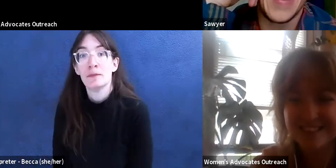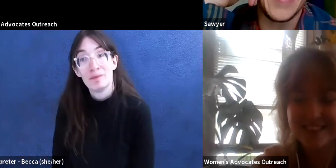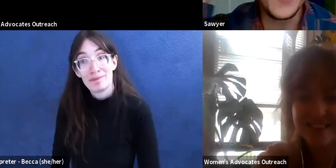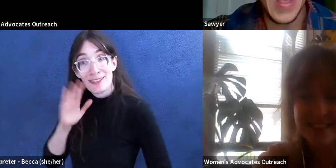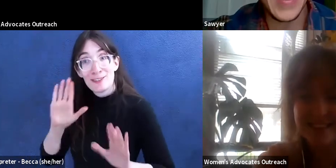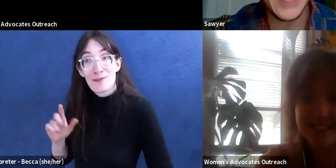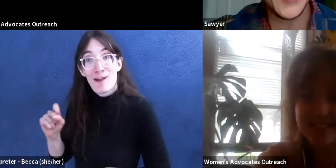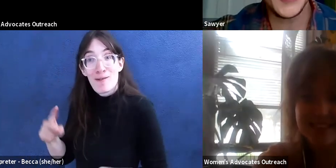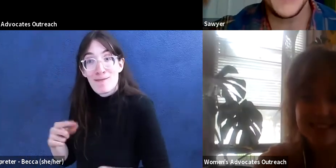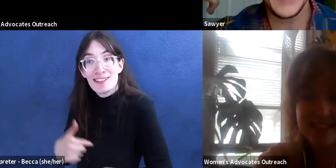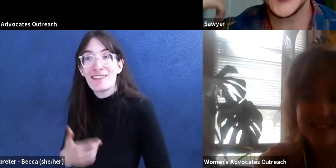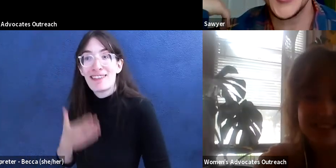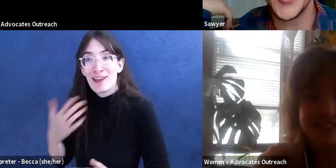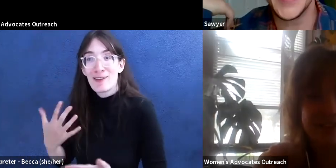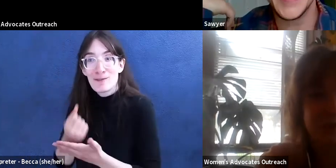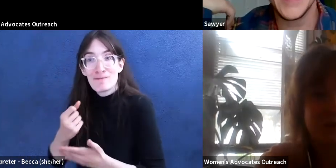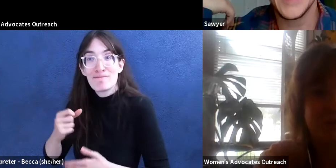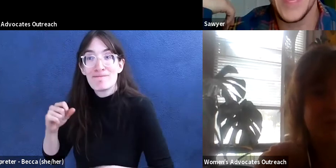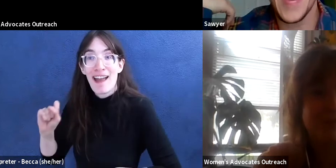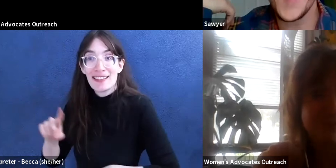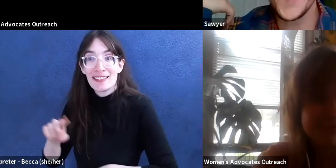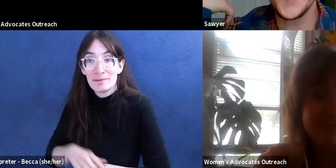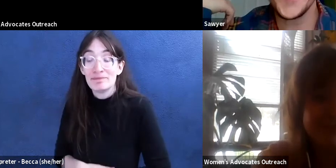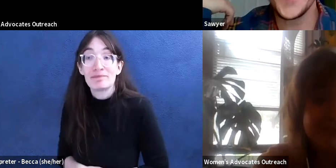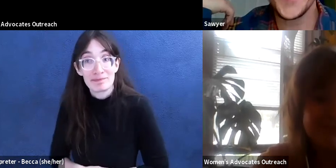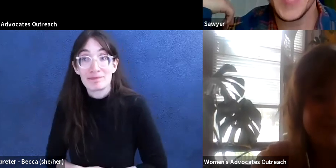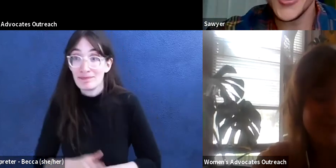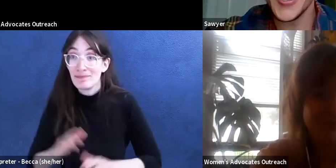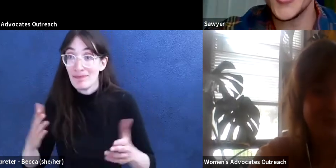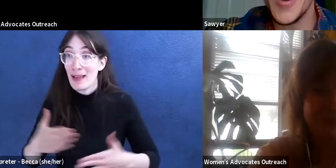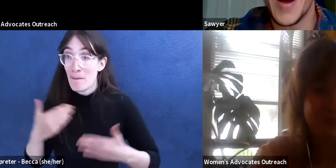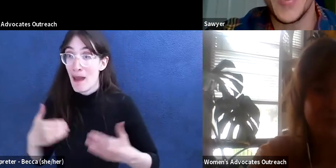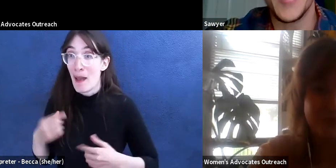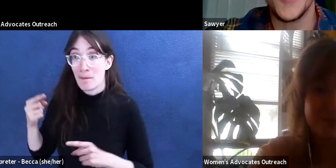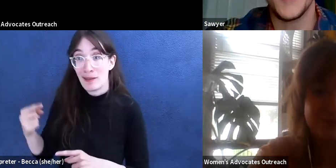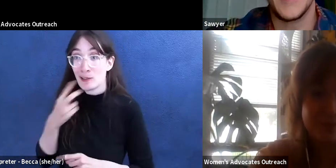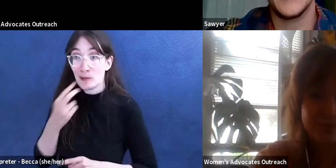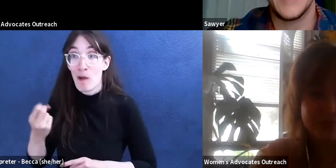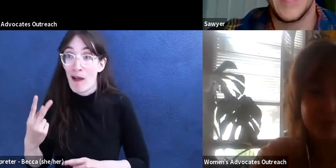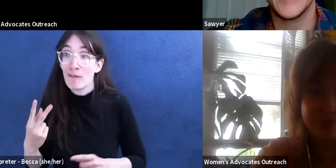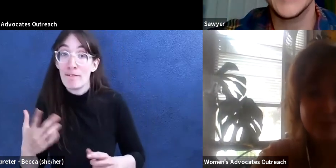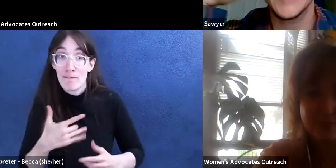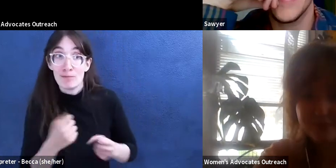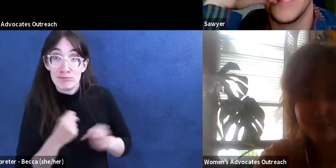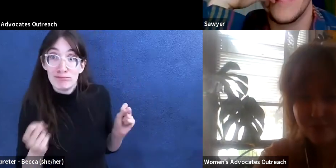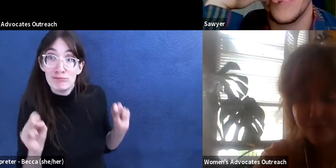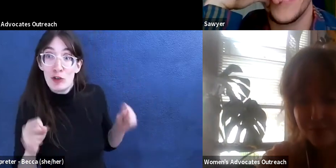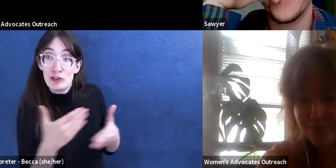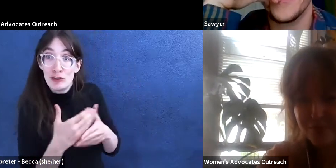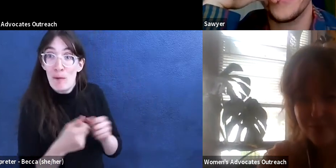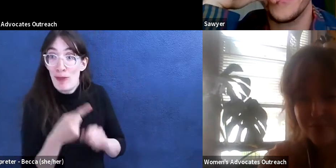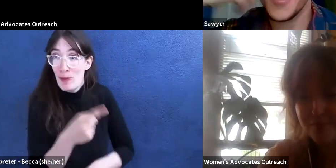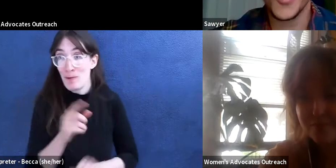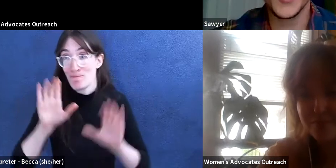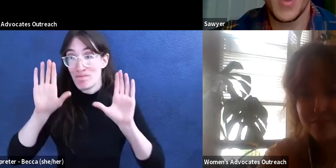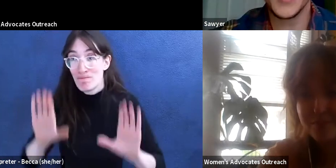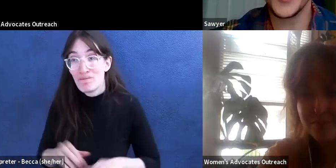Because asking kids to keep secrets, even about things like, like, oh, don't tell mom I got a speeding ticket,